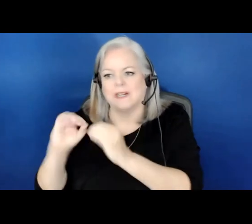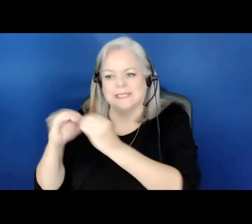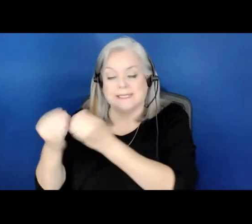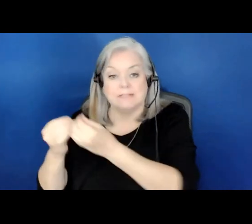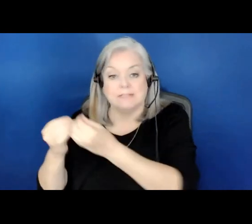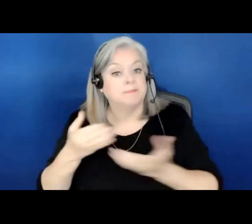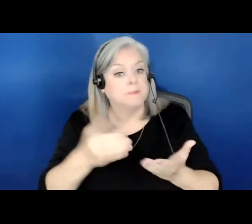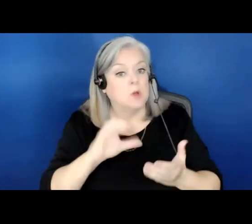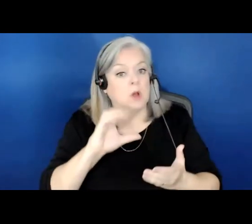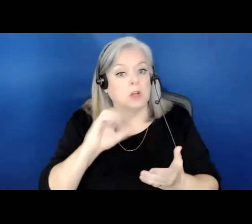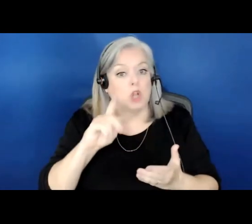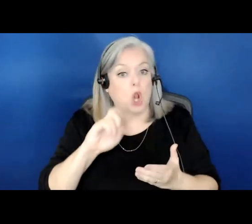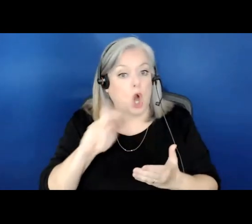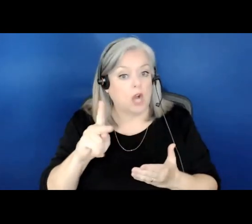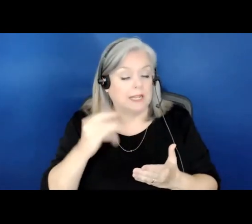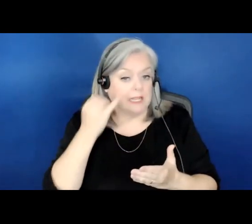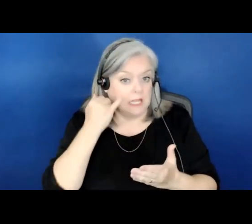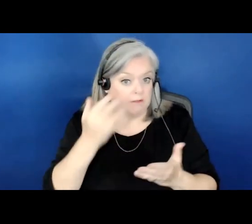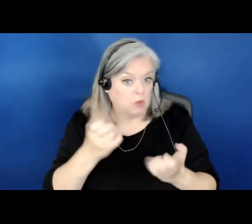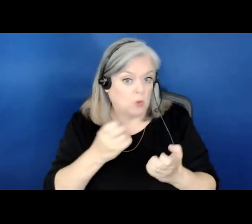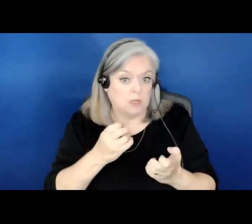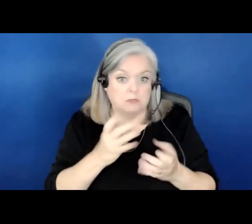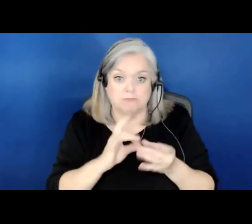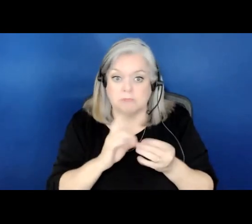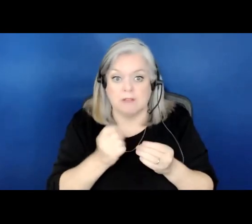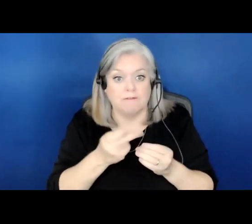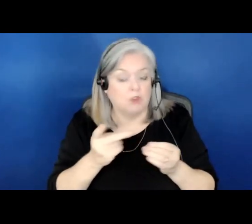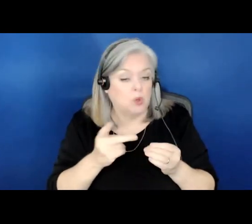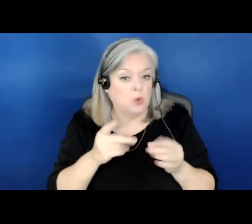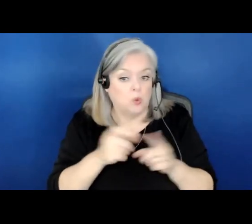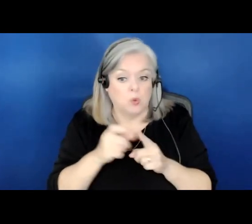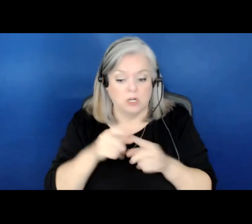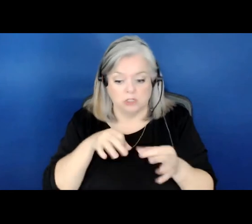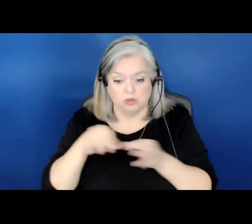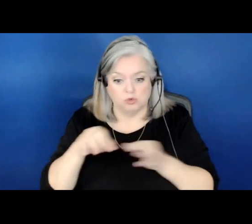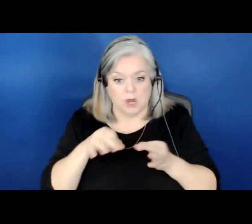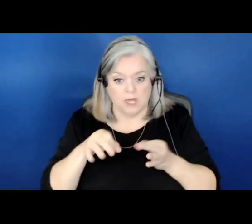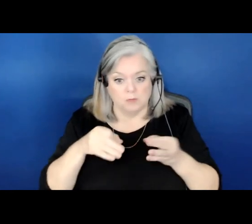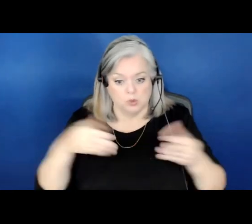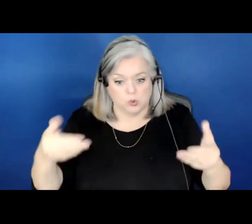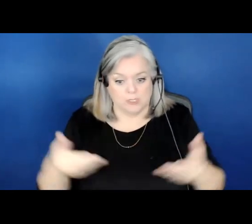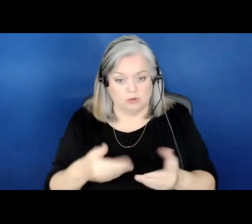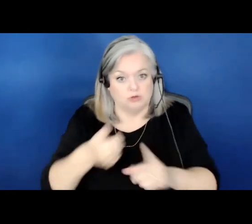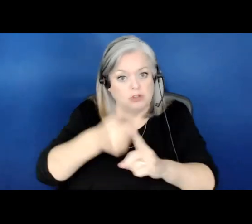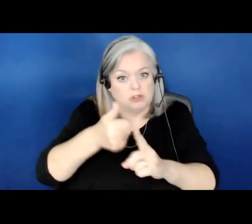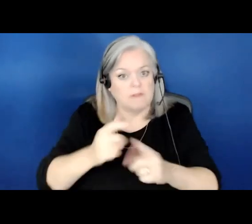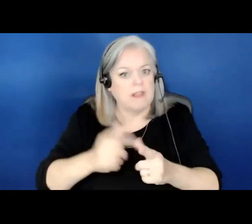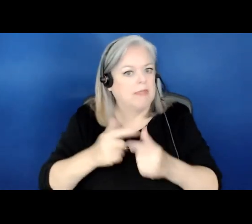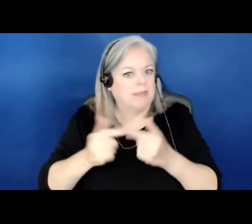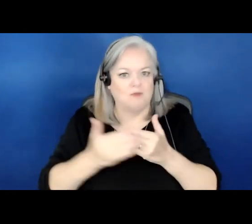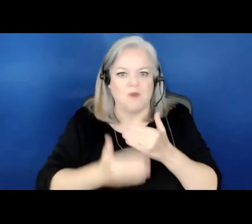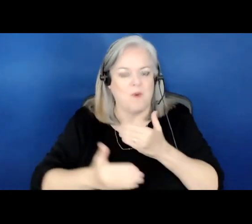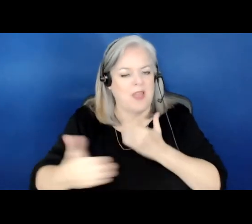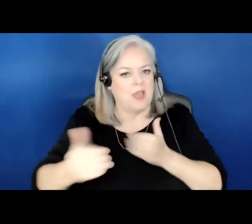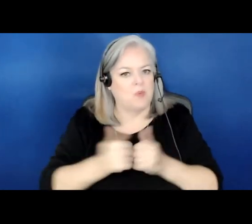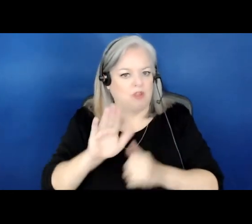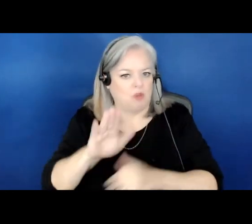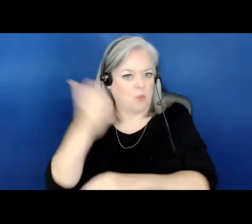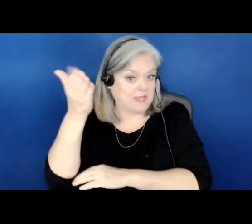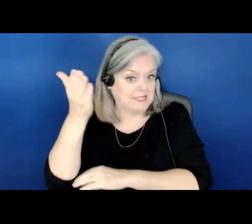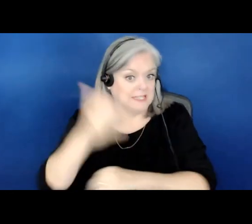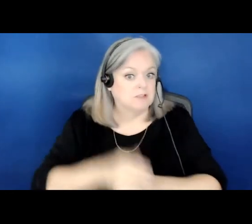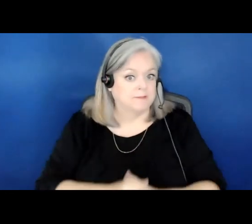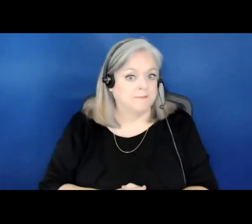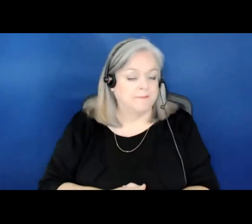So Clark, if you would like to say a few words to describe or introduce yourself and then go ahead with your presentation.